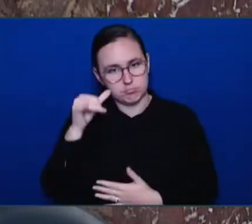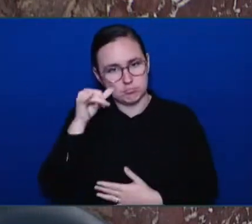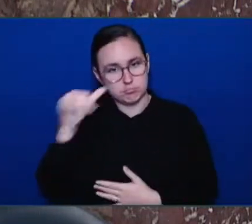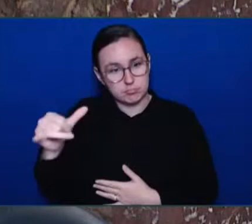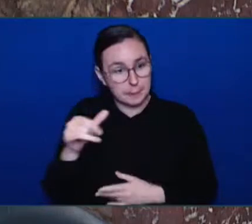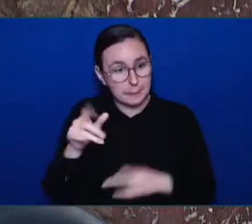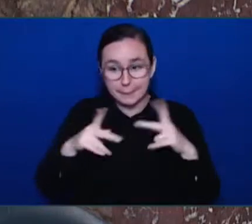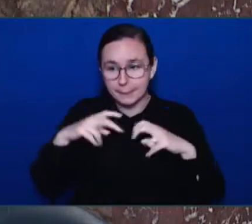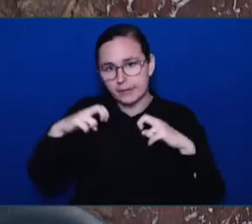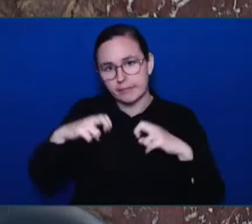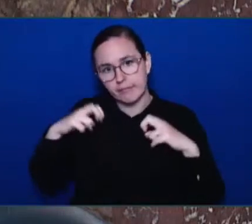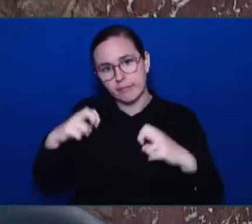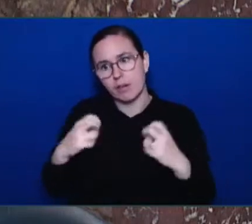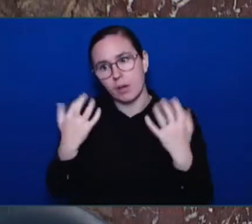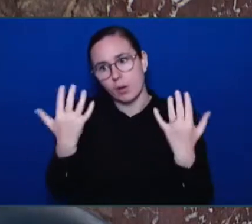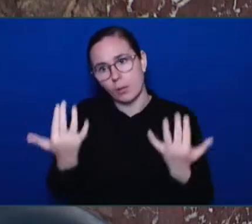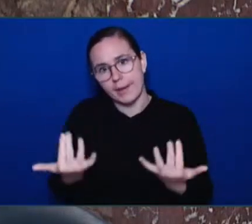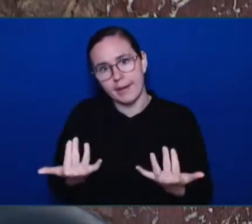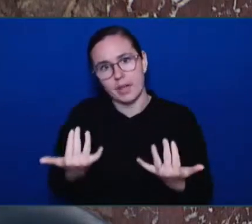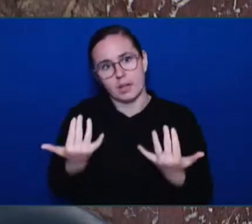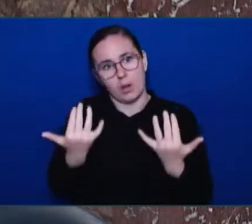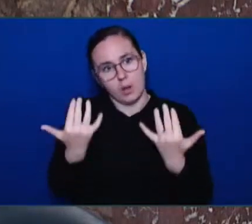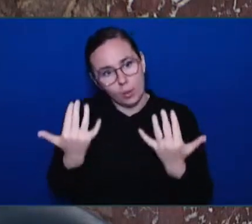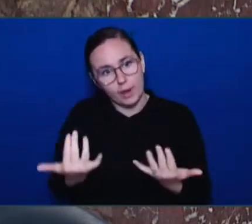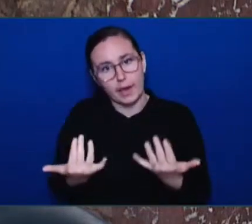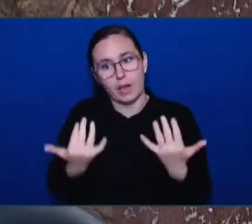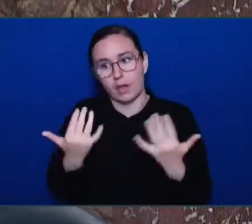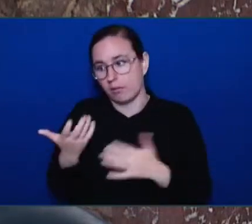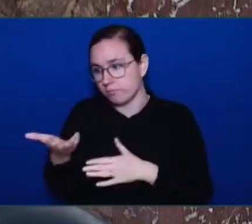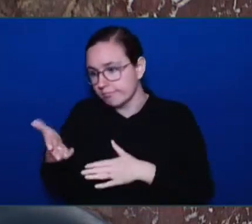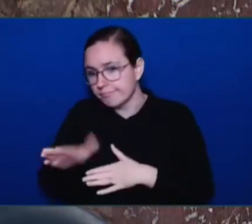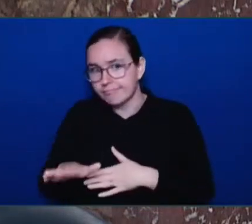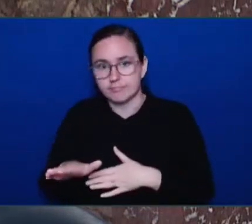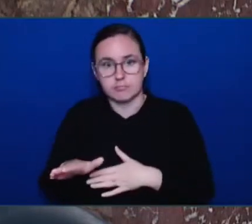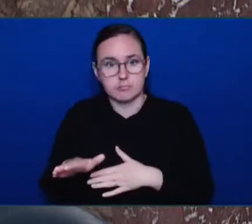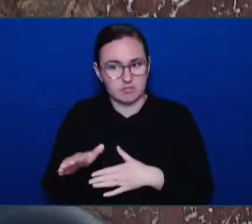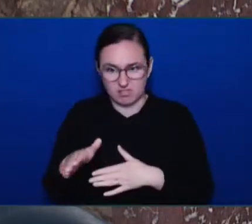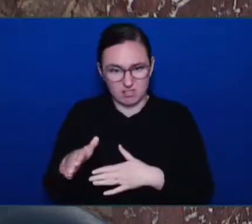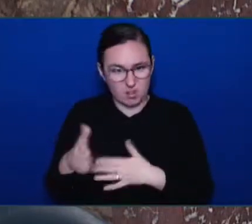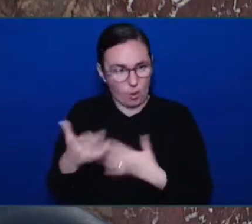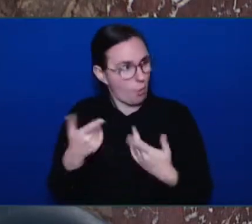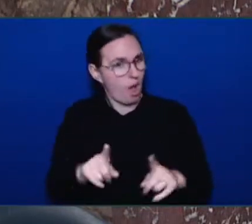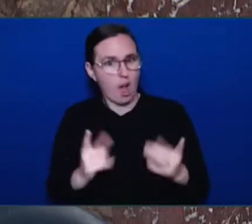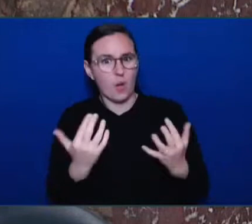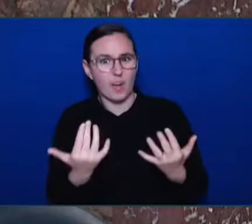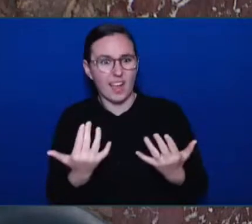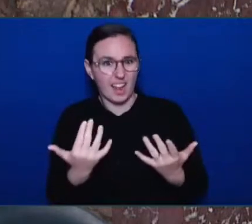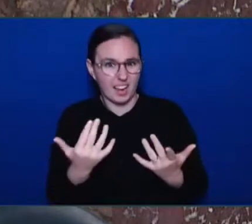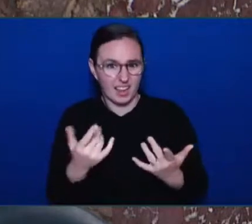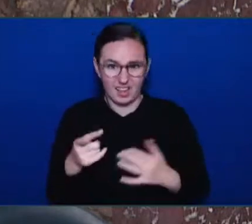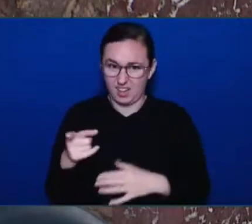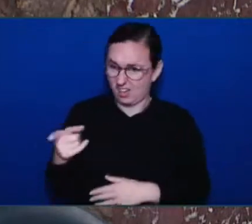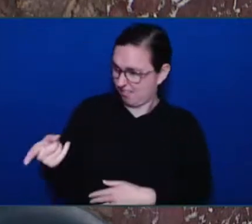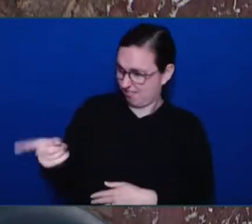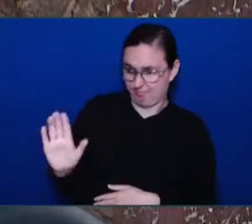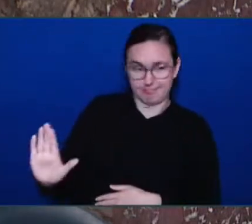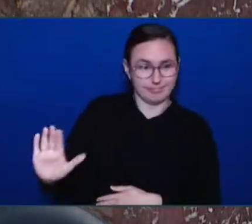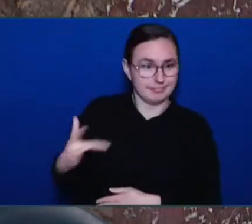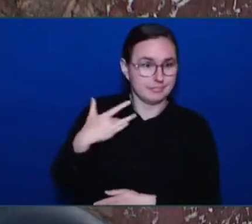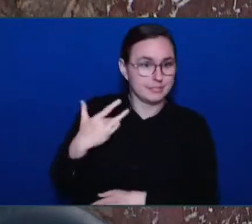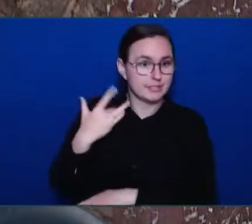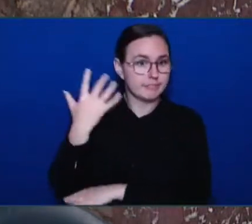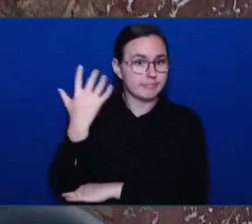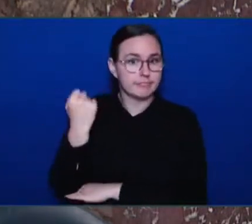That's the record of this minister and this government. And it's this minister that he just talked about, he